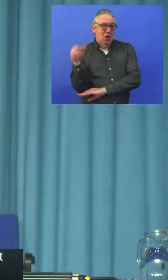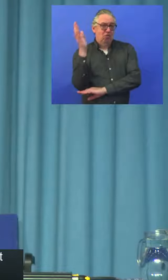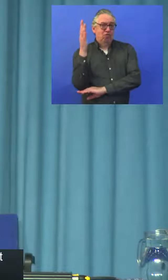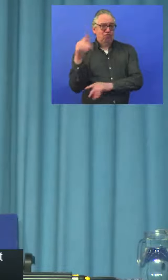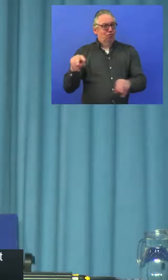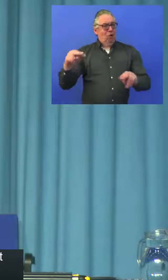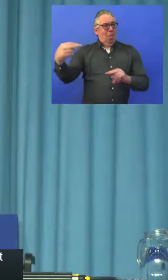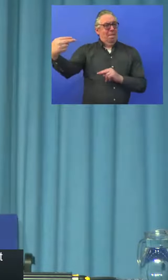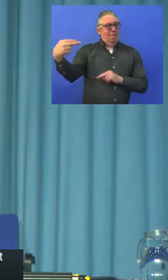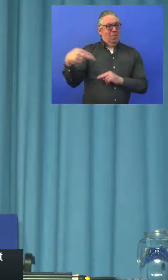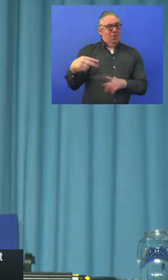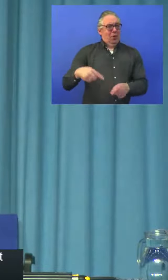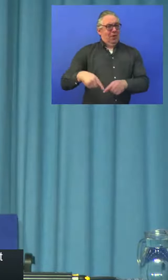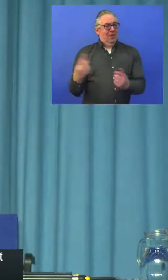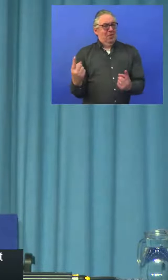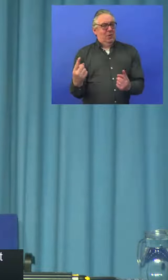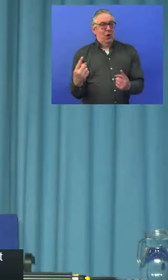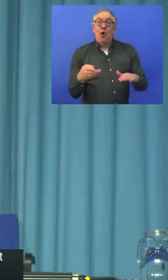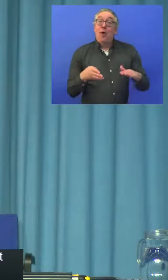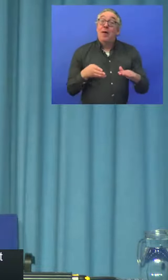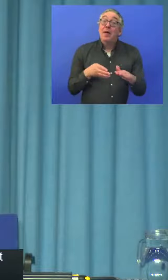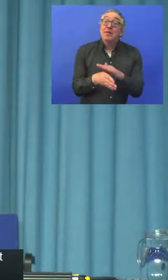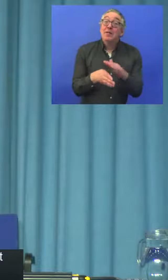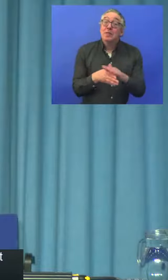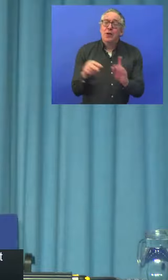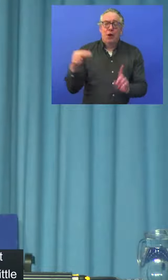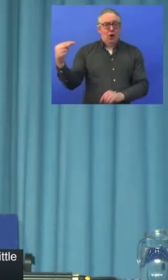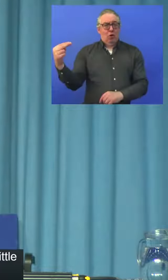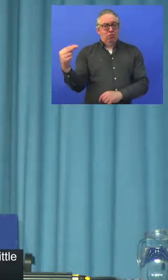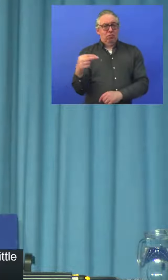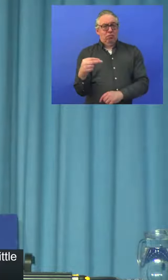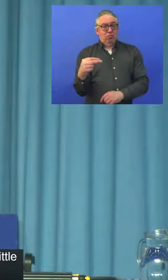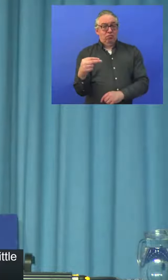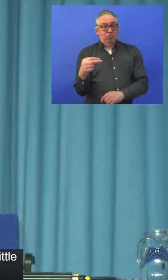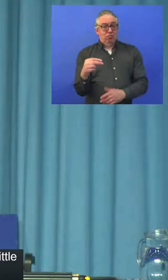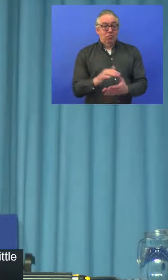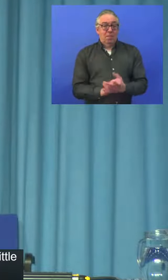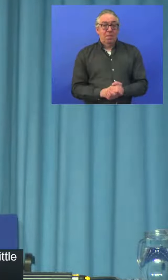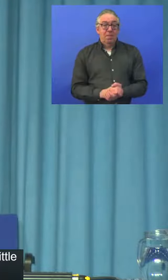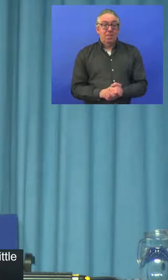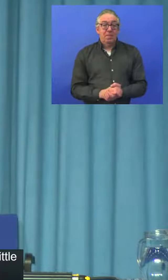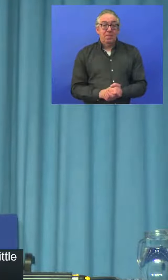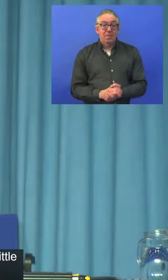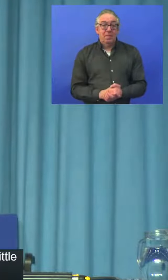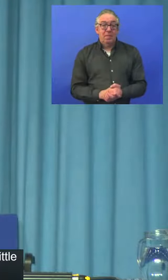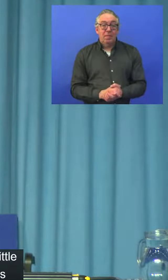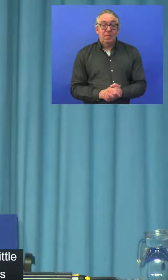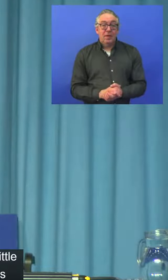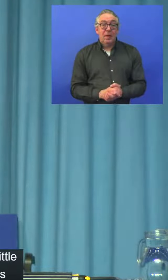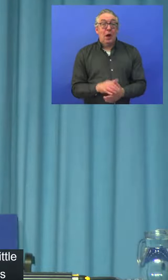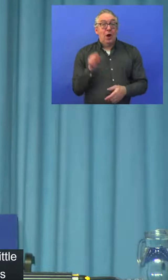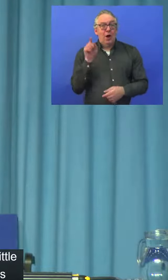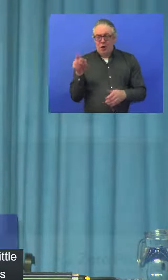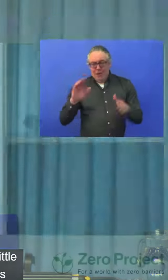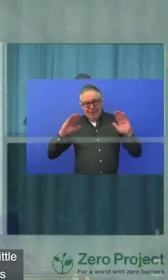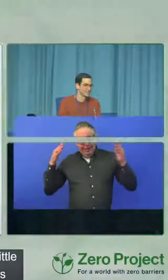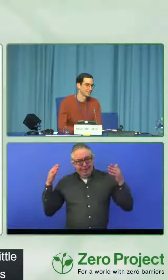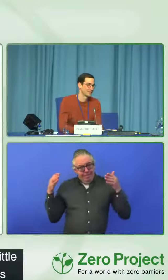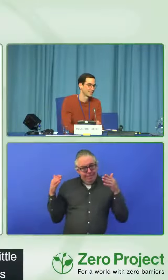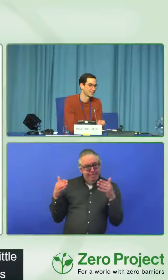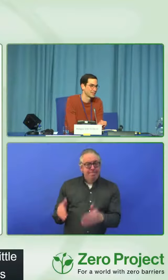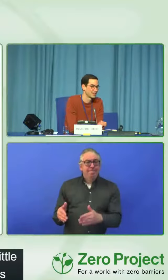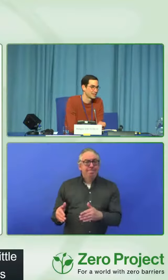maps and accessibility for people who drive individually, because it's all about parking places. Take it away, Carlo. Thank you, Holger,